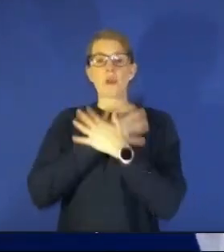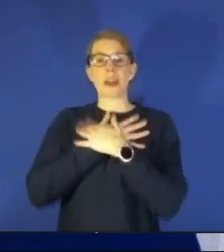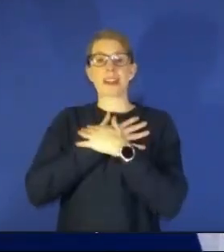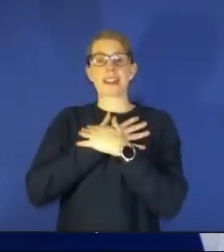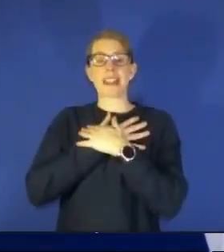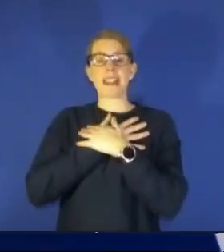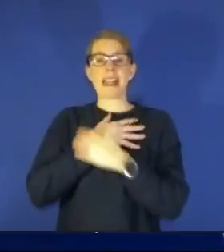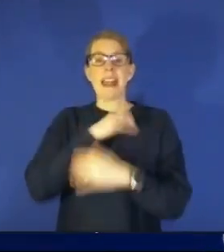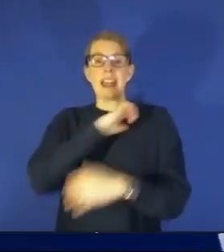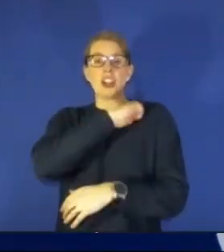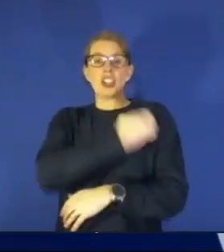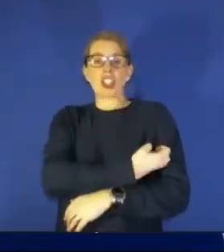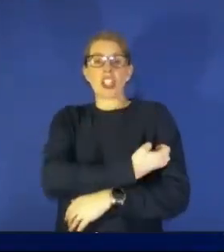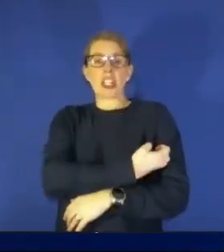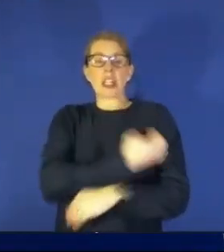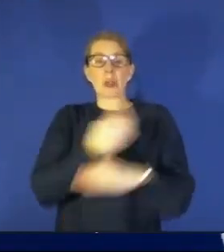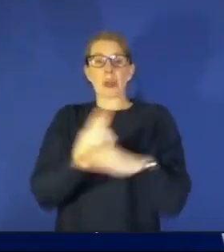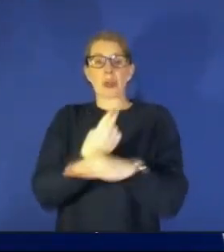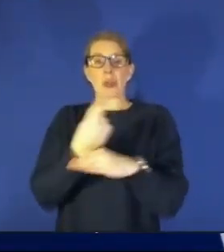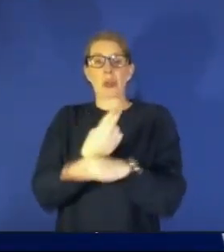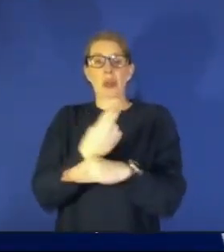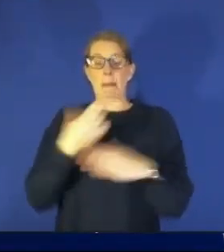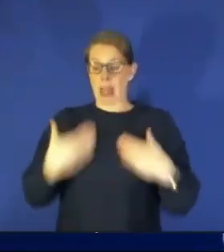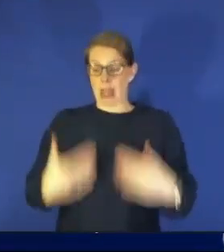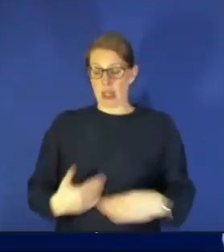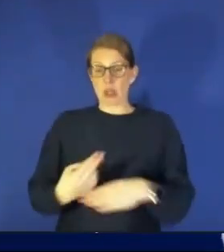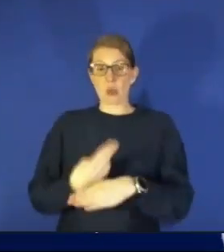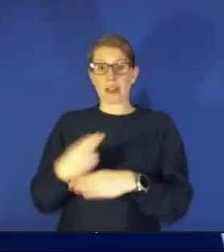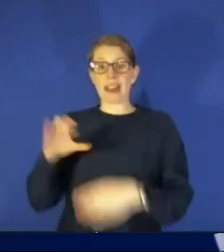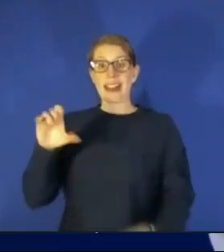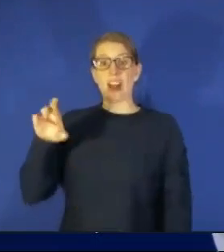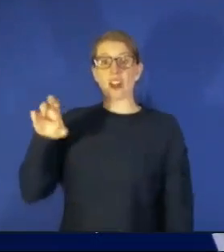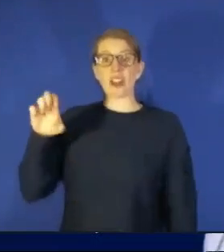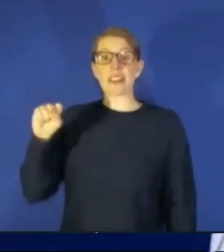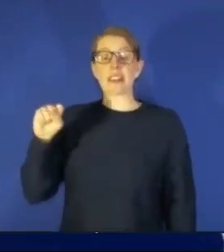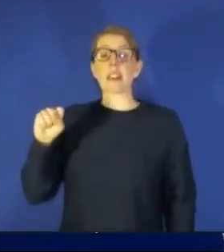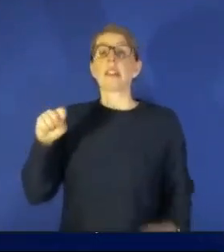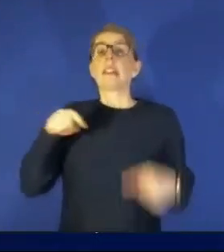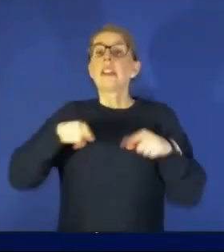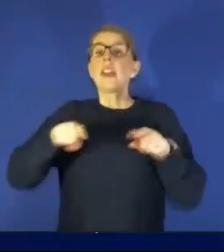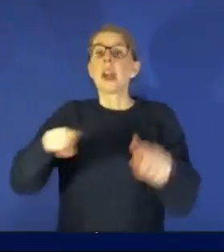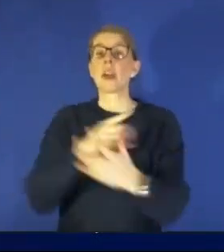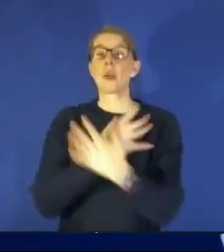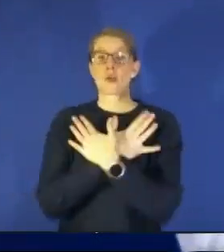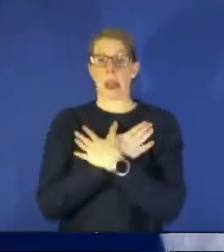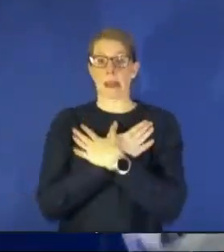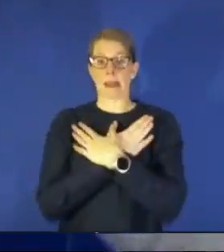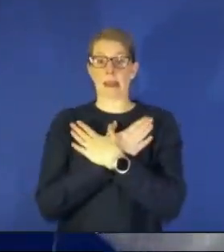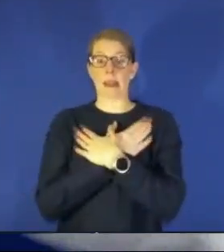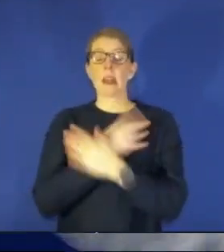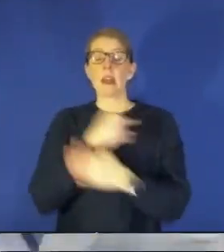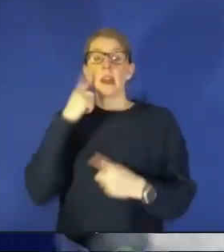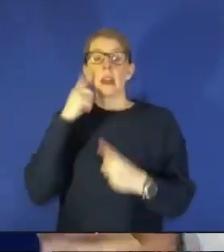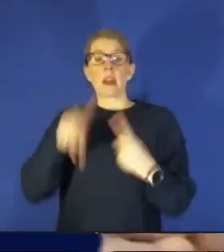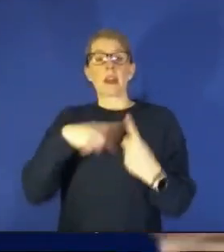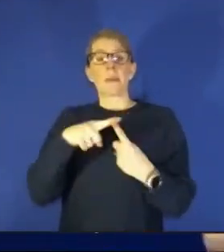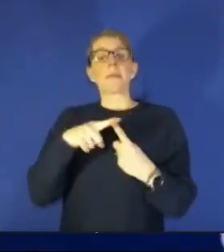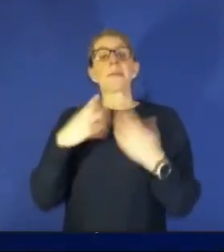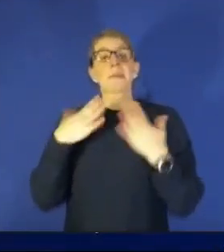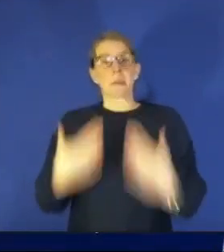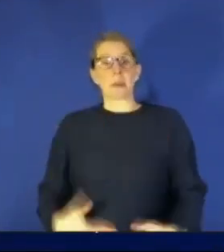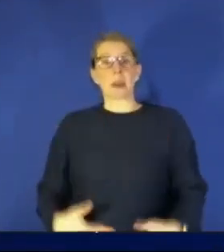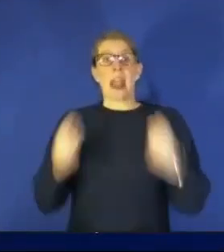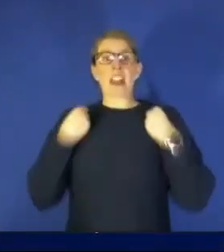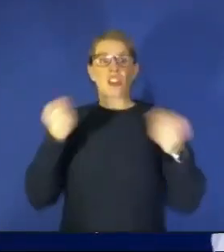body uses in calories just at rest, which is because your body, we think about, exercise, I want to burn off all these calories.